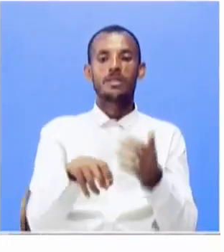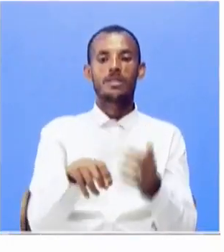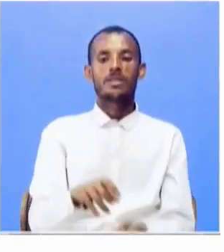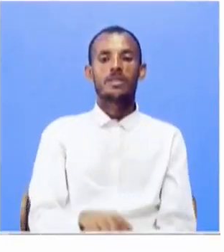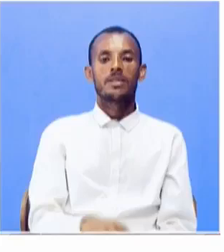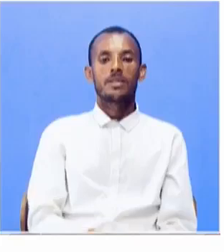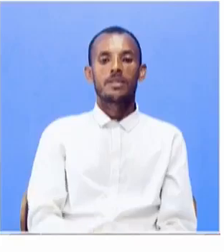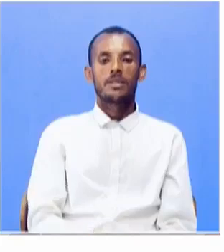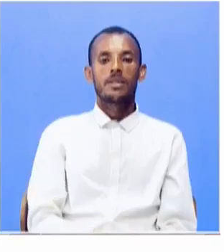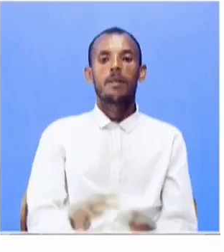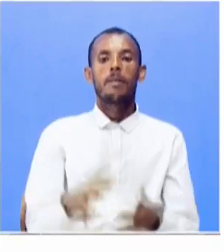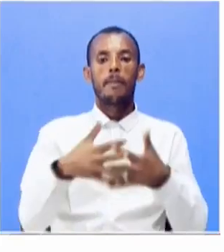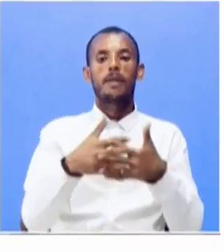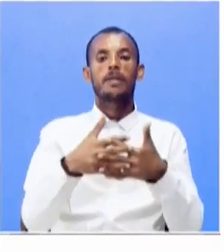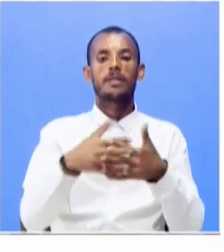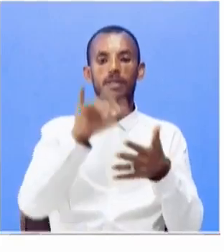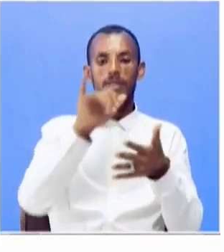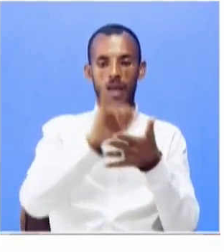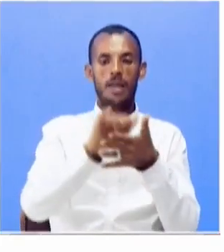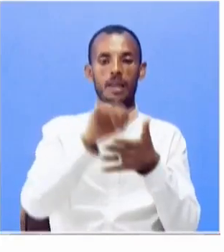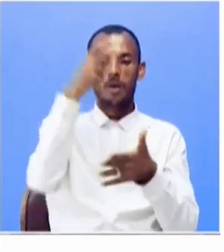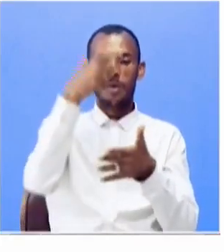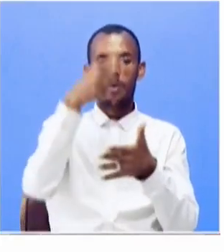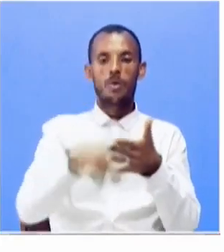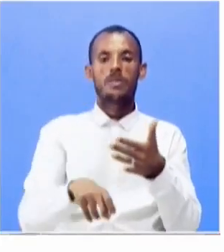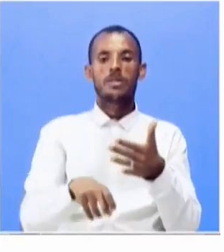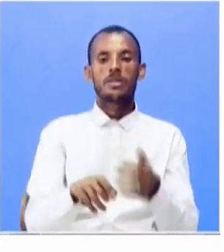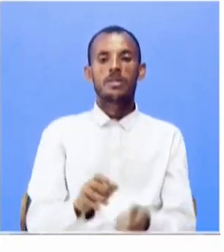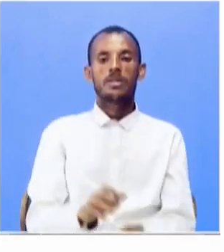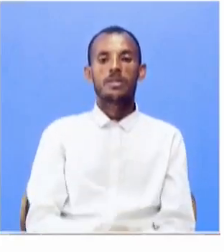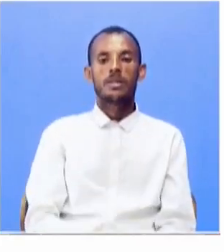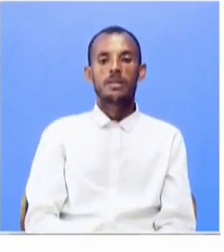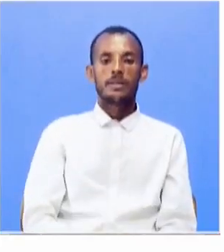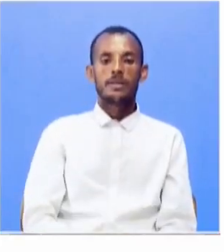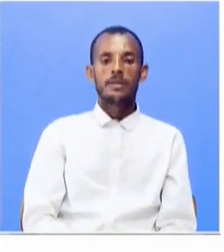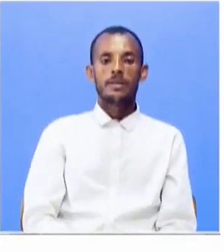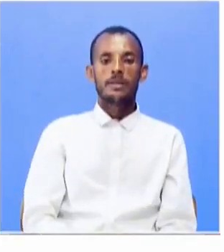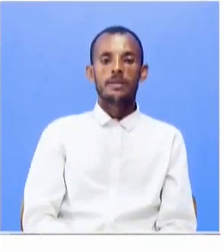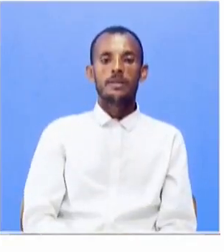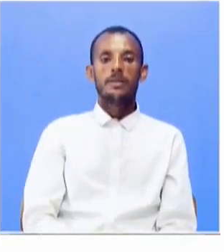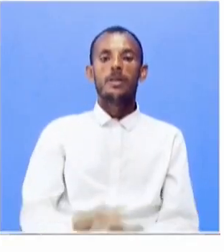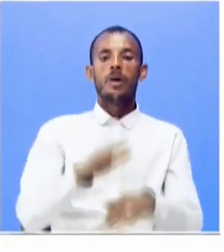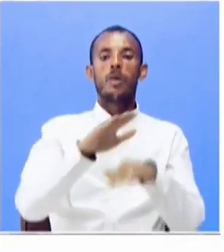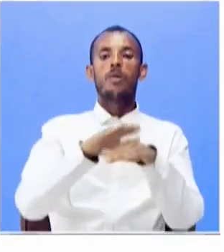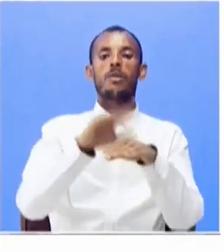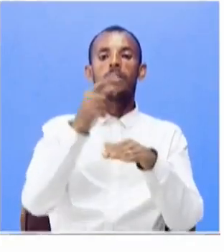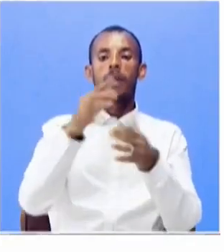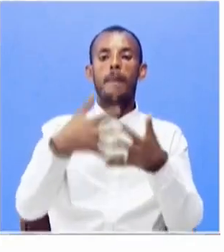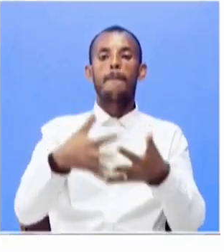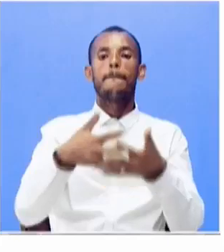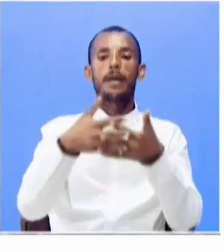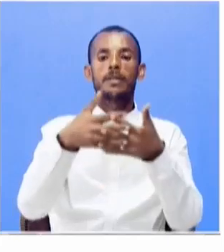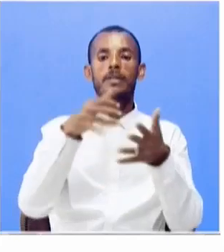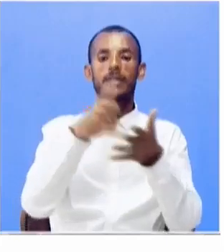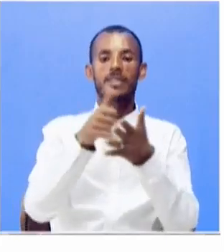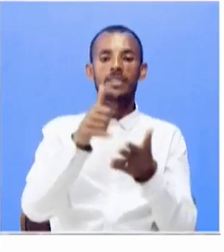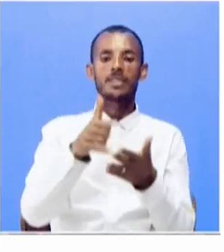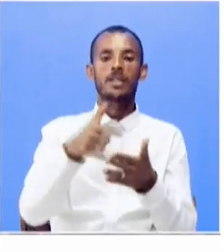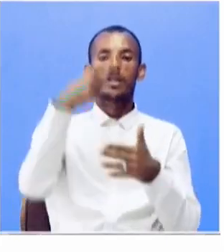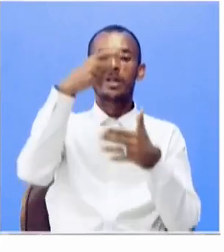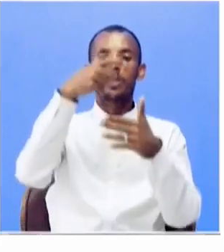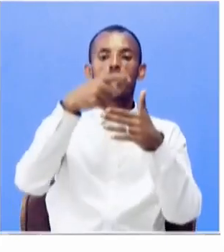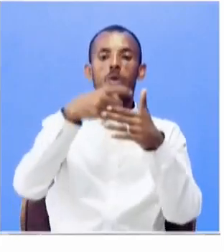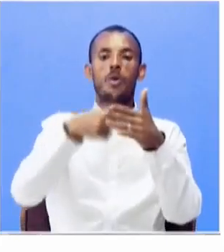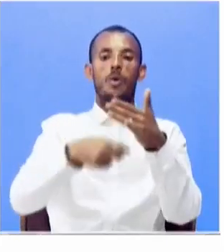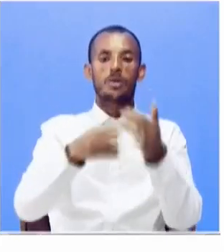machine whose cost, its cost, sorry, machine, on the machine, its cost is,